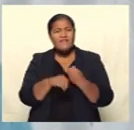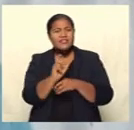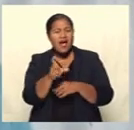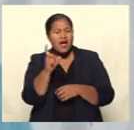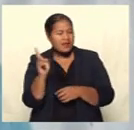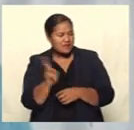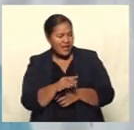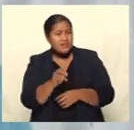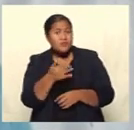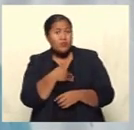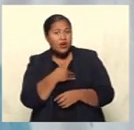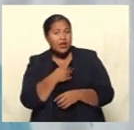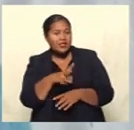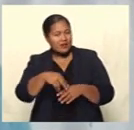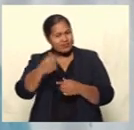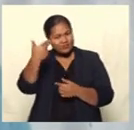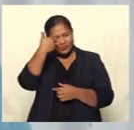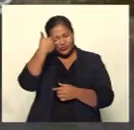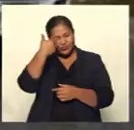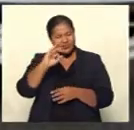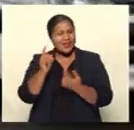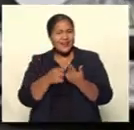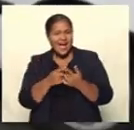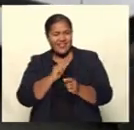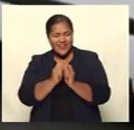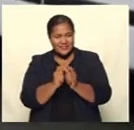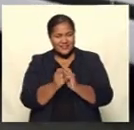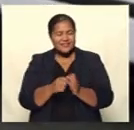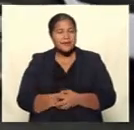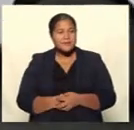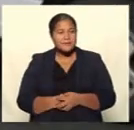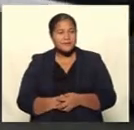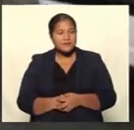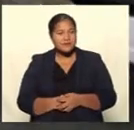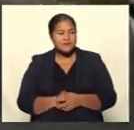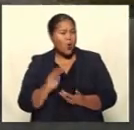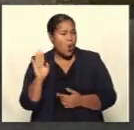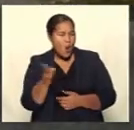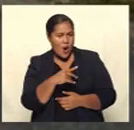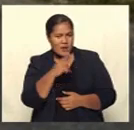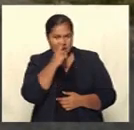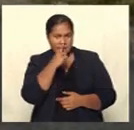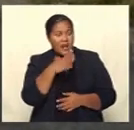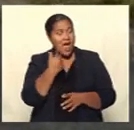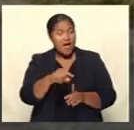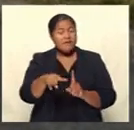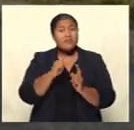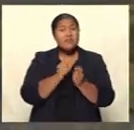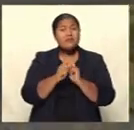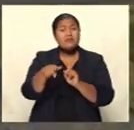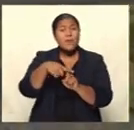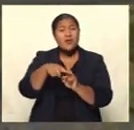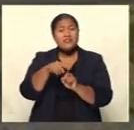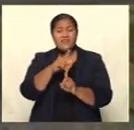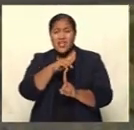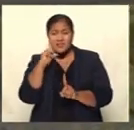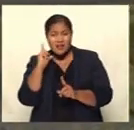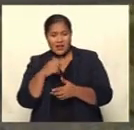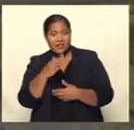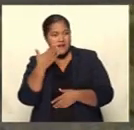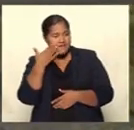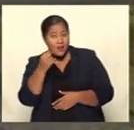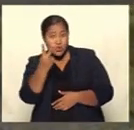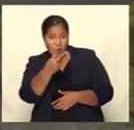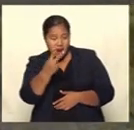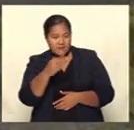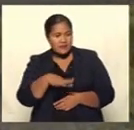take out temperatures and other tests. 12 residents from Vunivivi tested positive yesterday. They were found as part